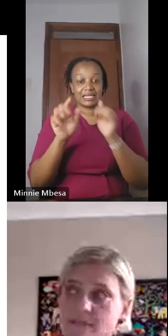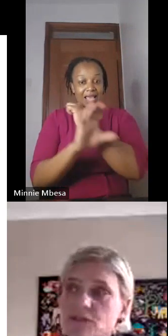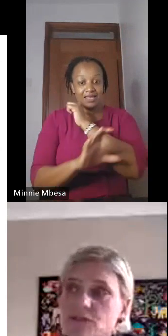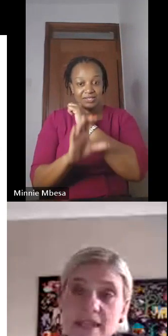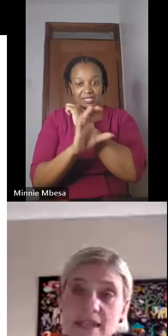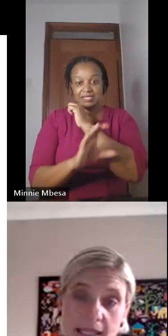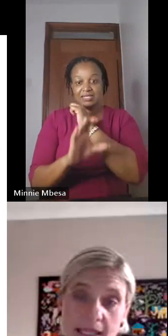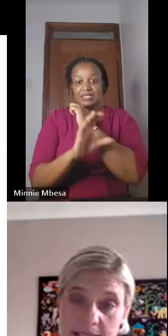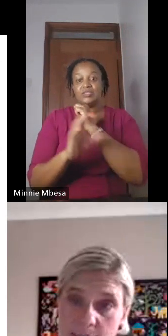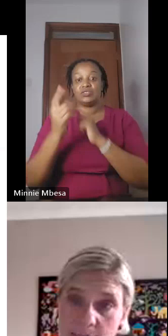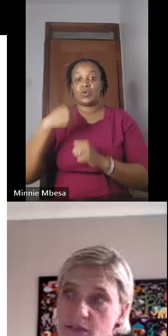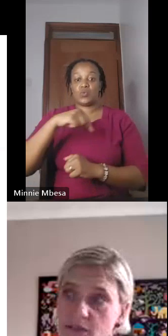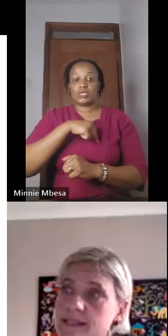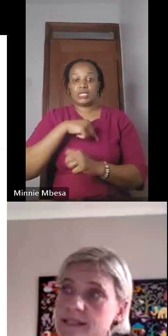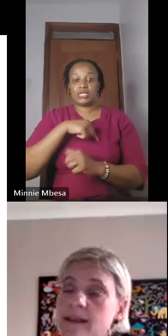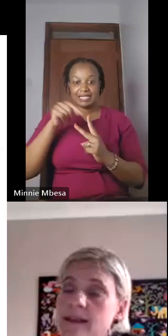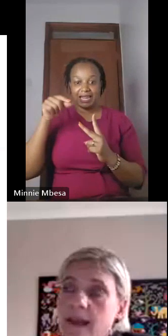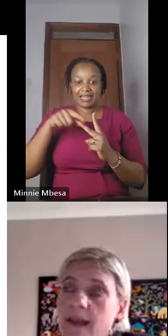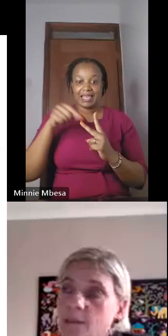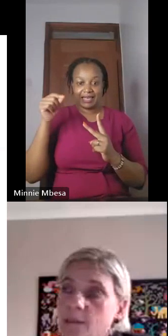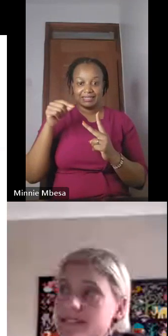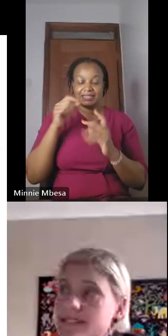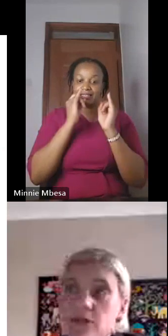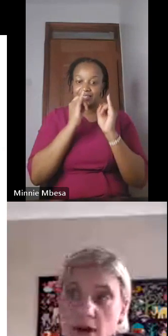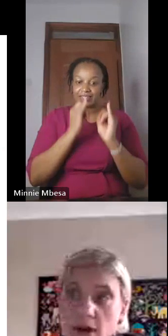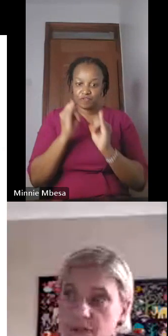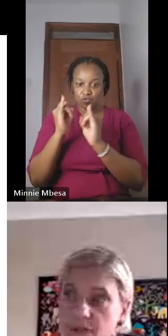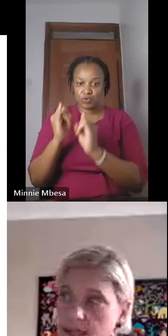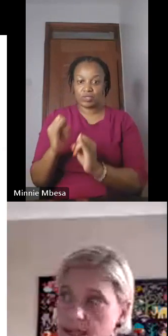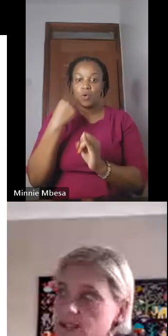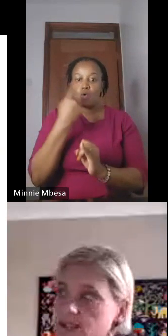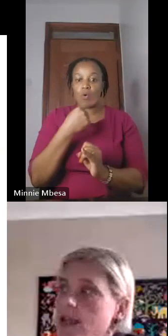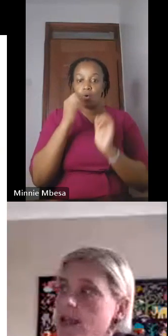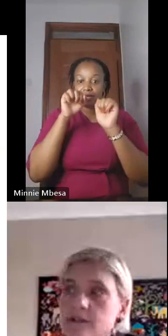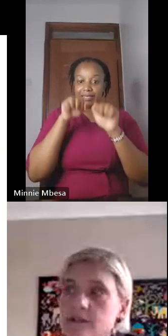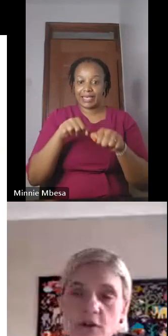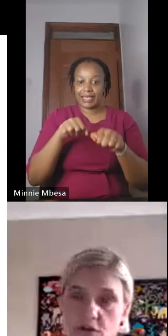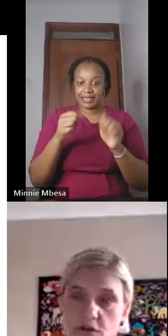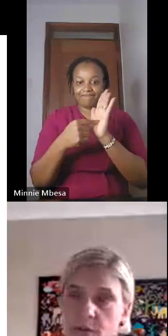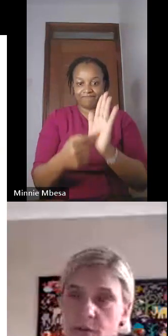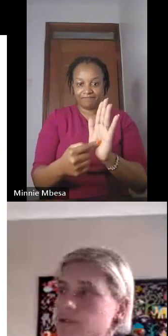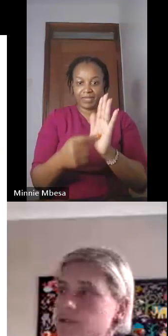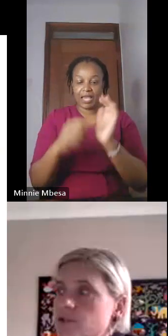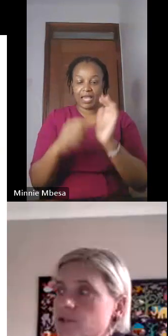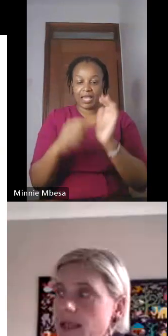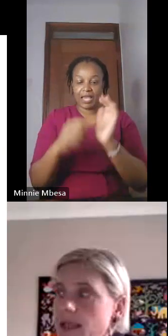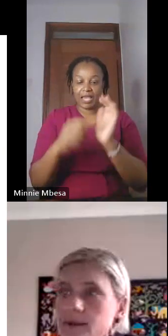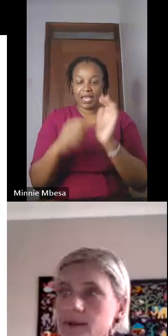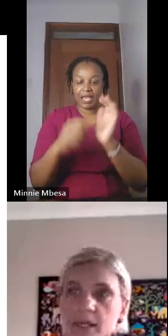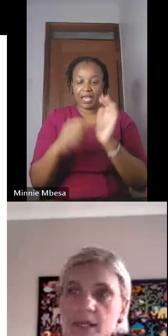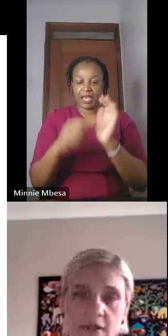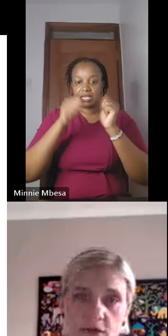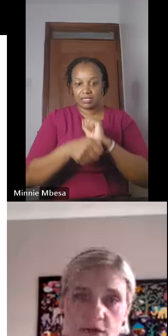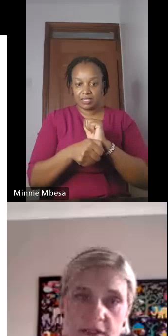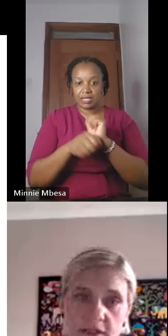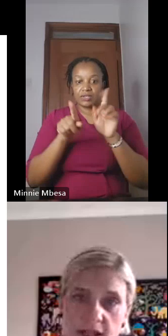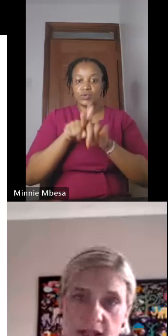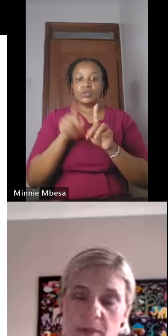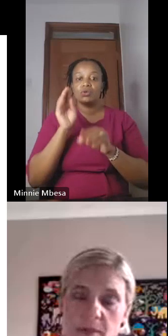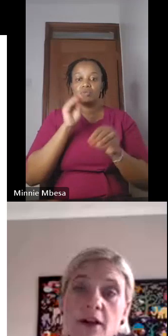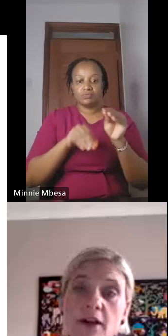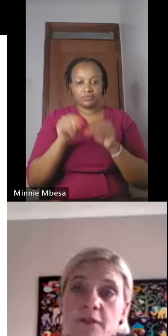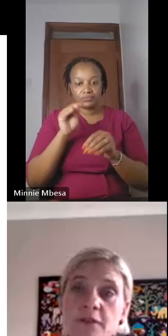select individuals that can demonstrate an ability to drive change and to contribute to the economic and